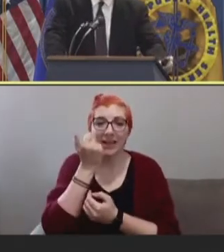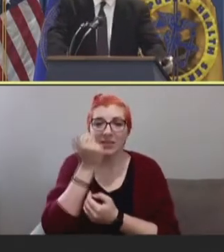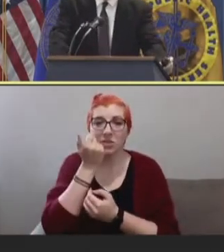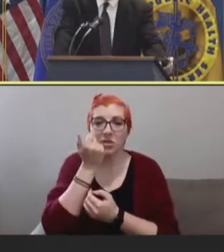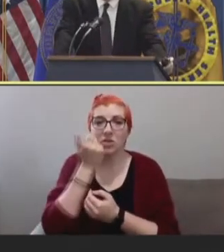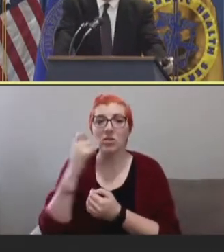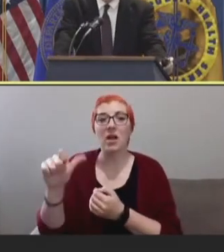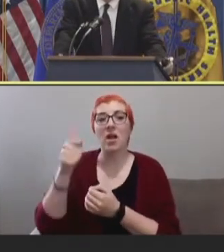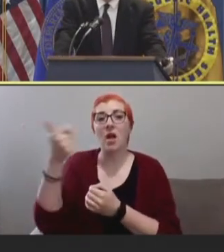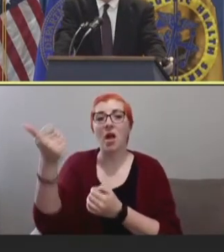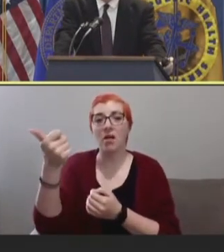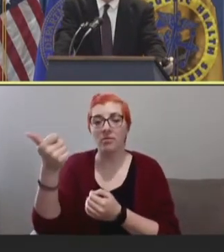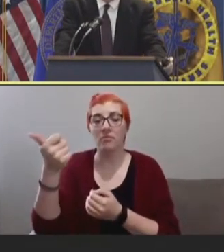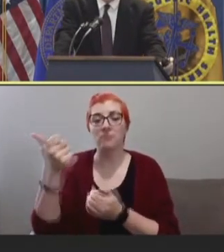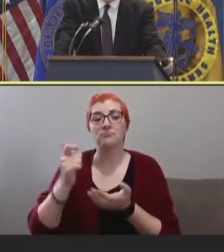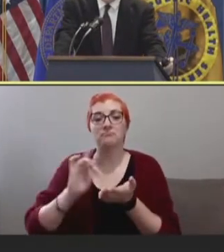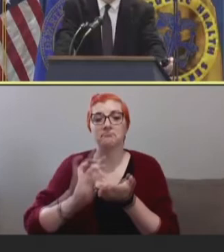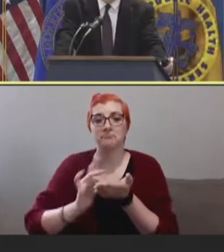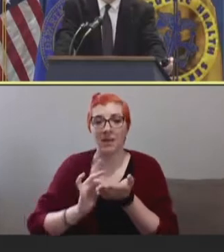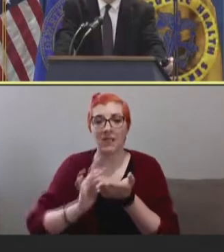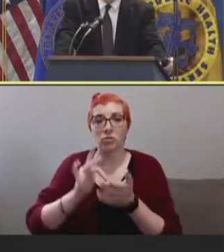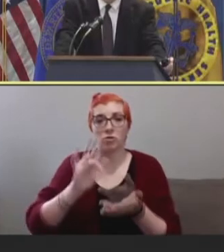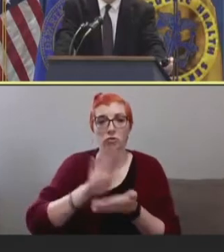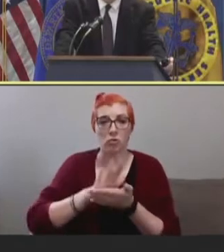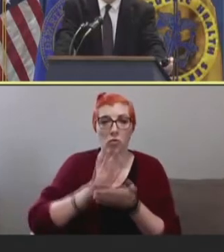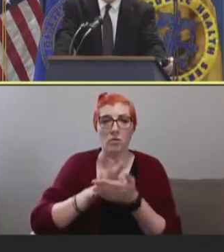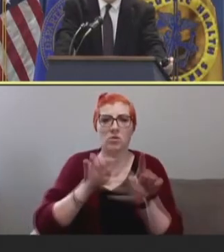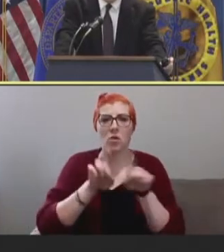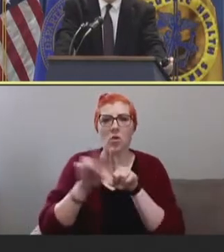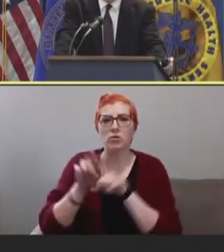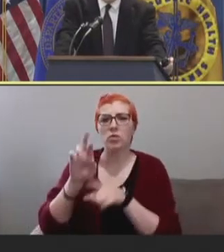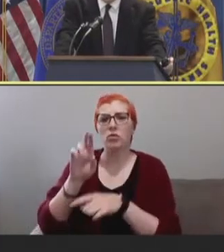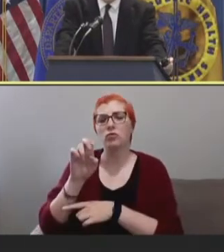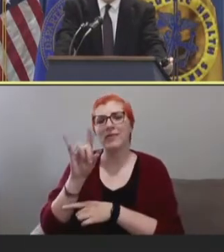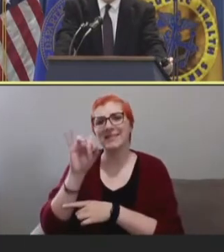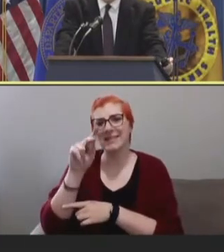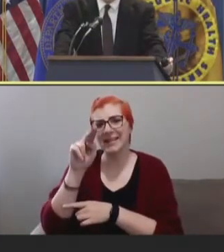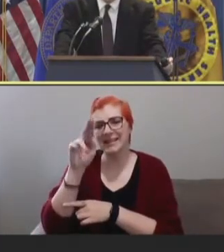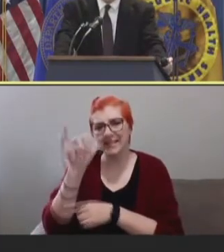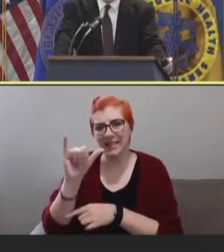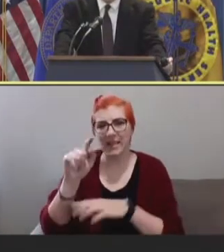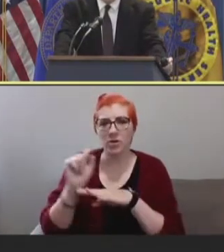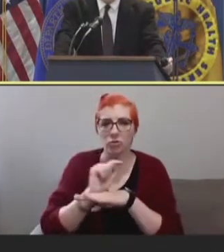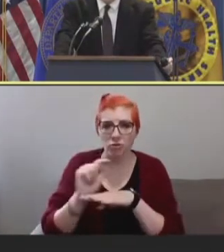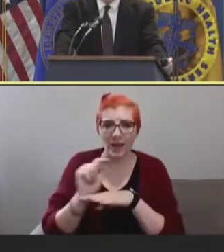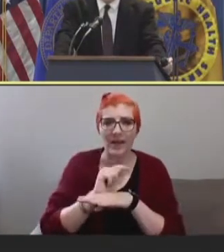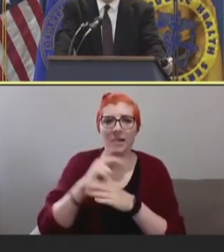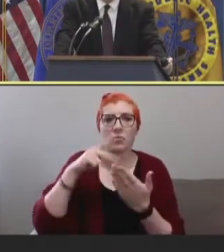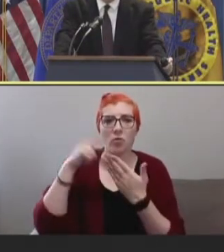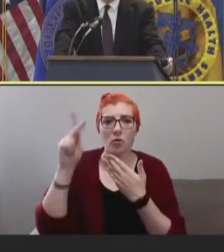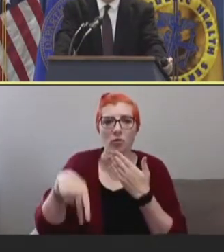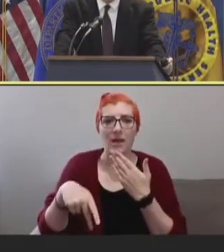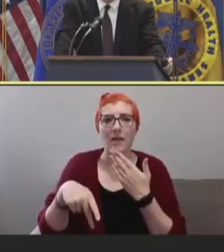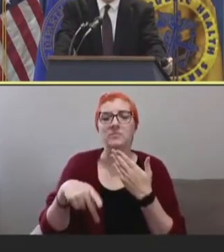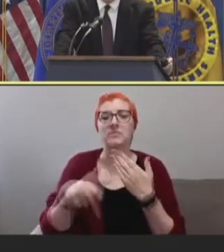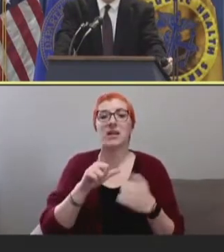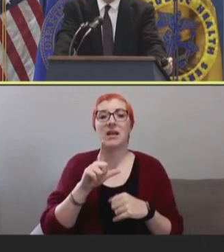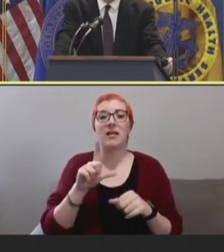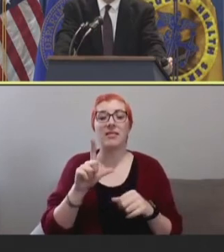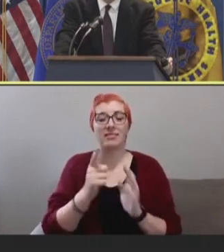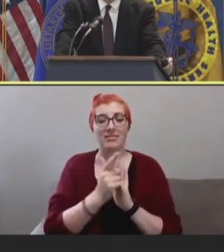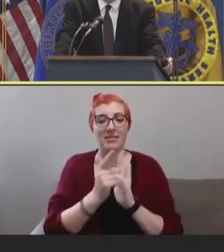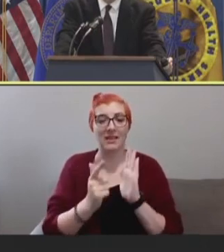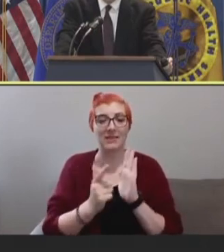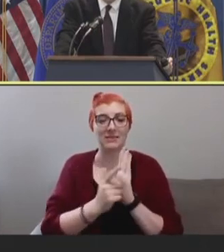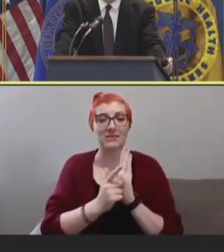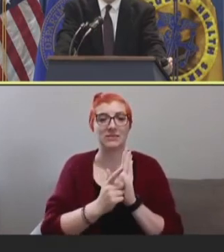medical schools, as well as residency and training programs and licensing boards to assess what vaccination content currently